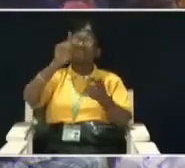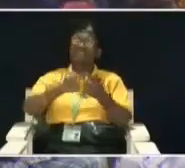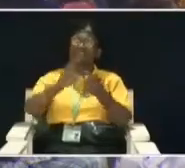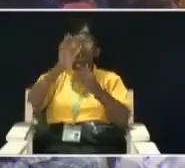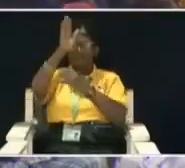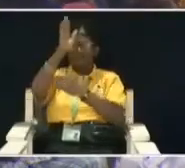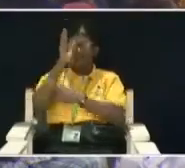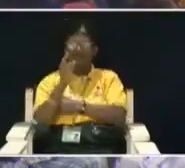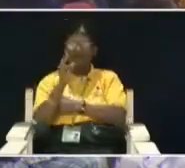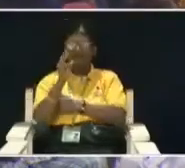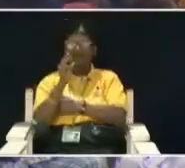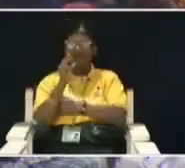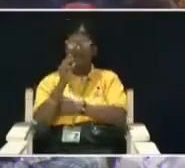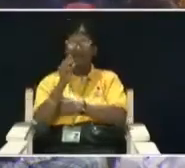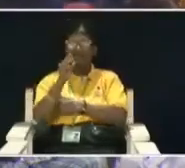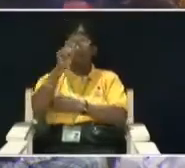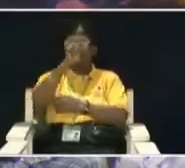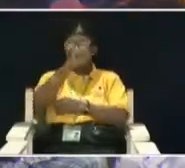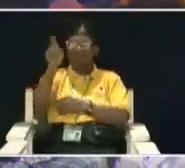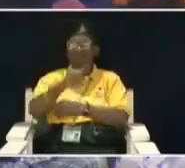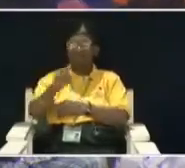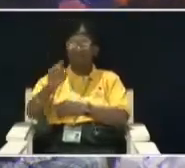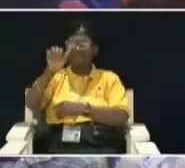Well, Zechariah chapter 2, verse